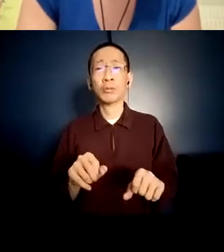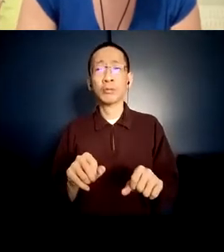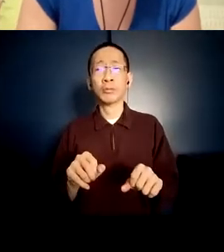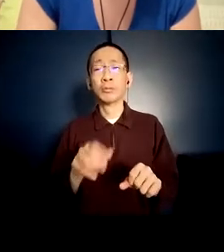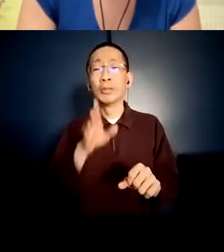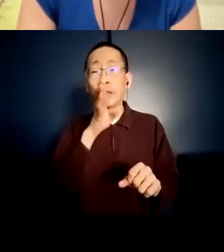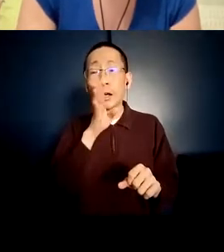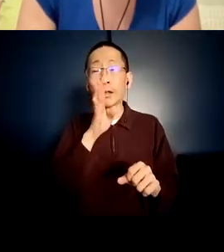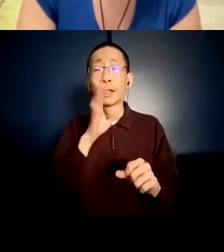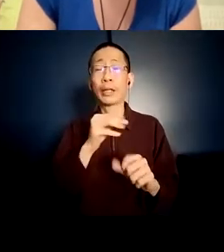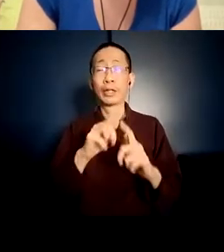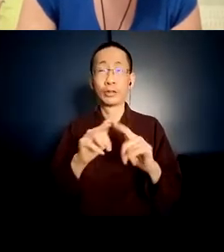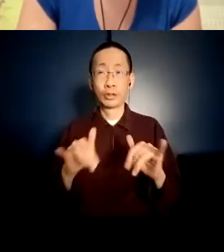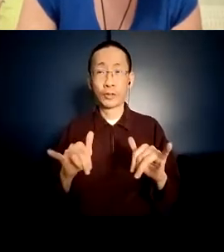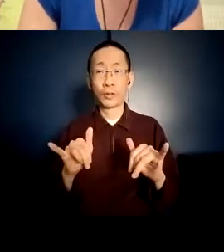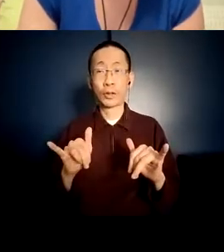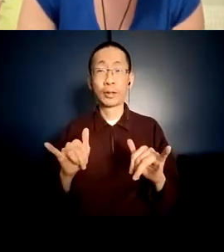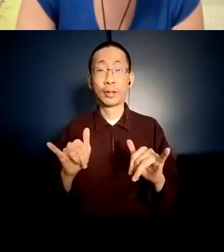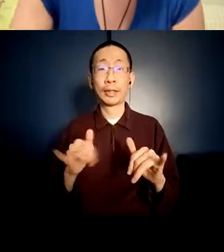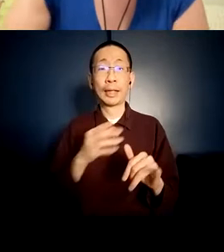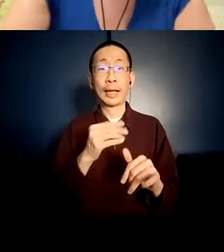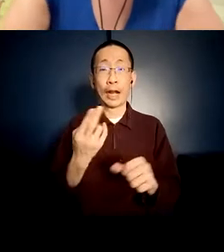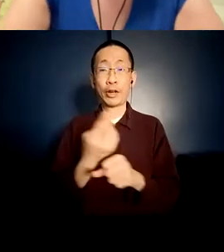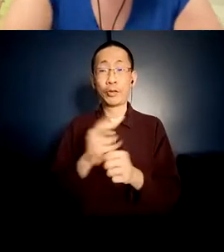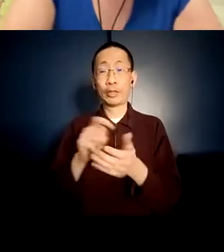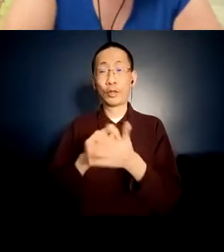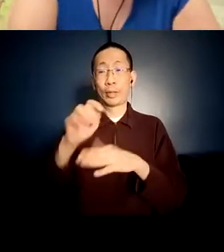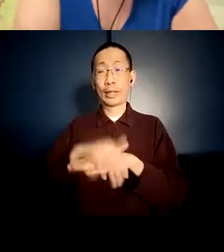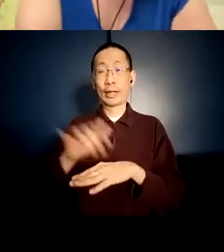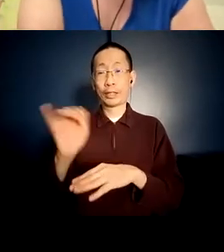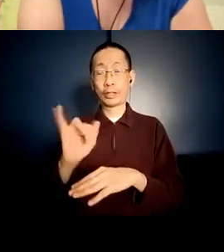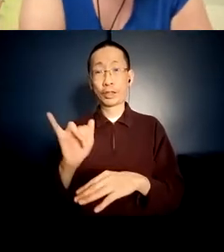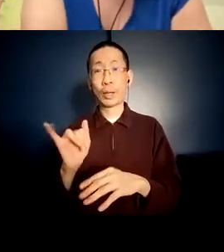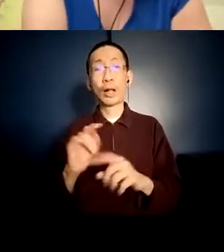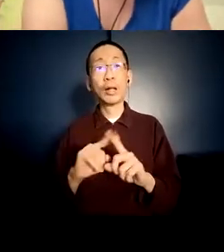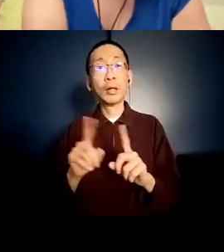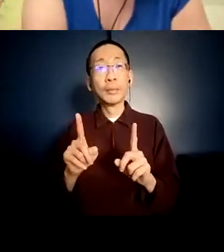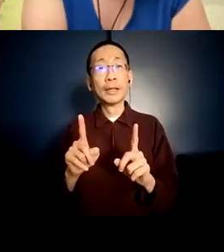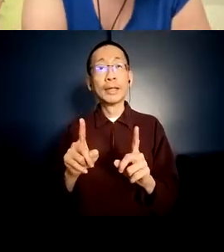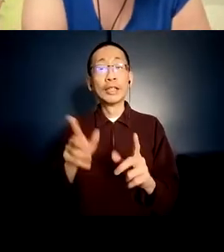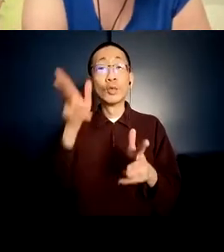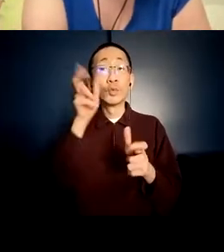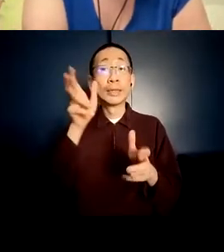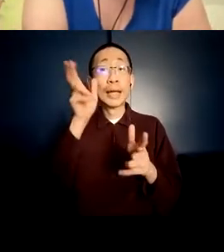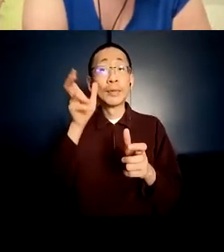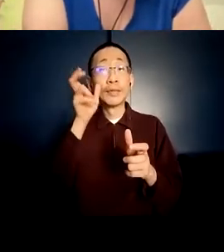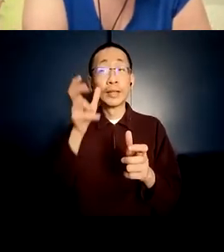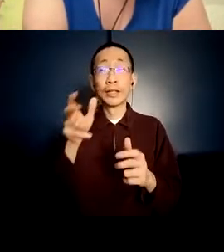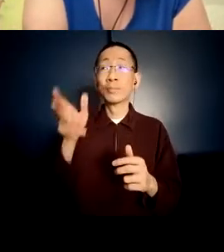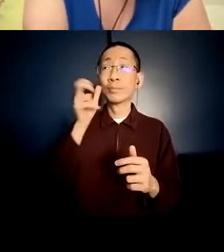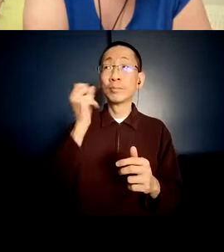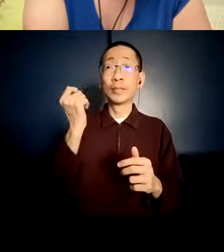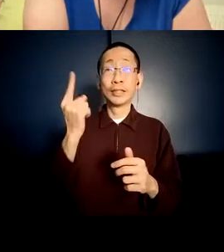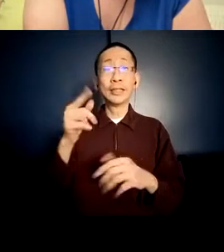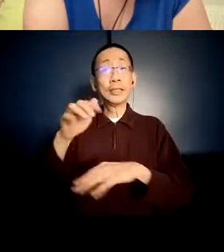talking and so forth, and using written English as well. But receptively, understanding